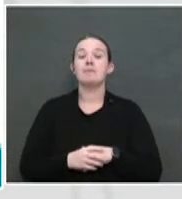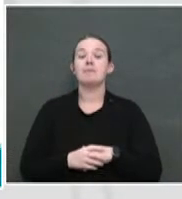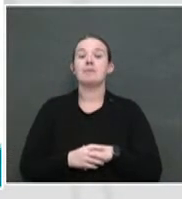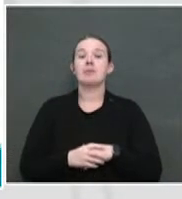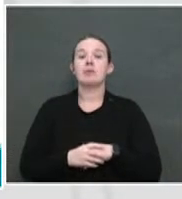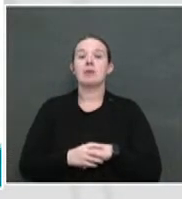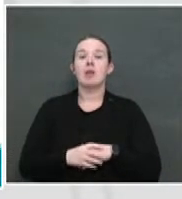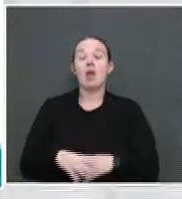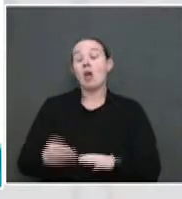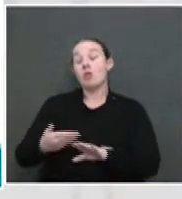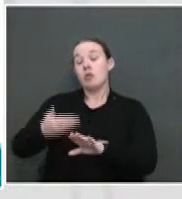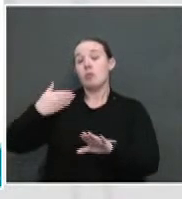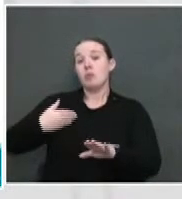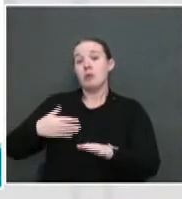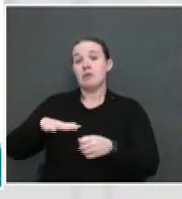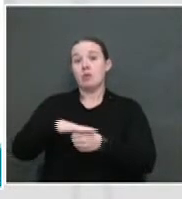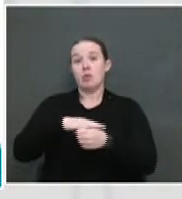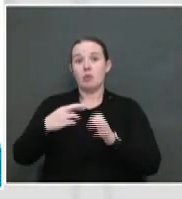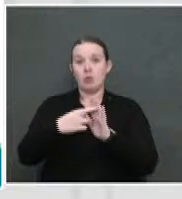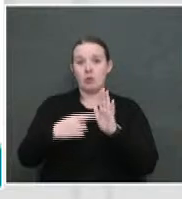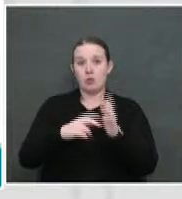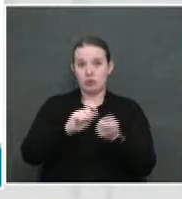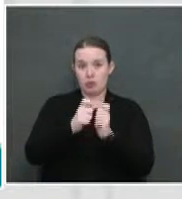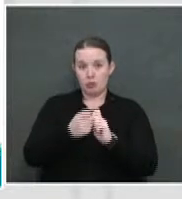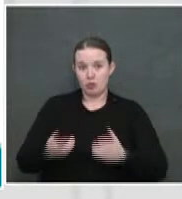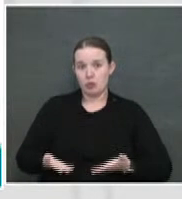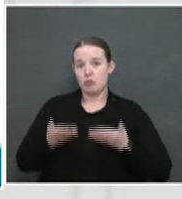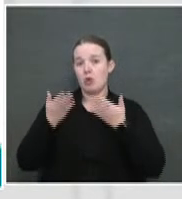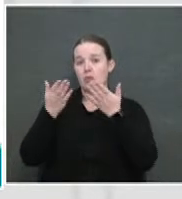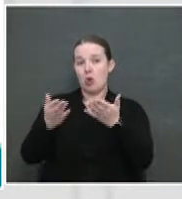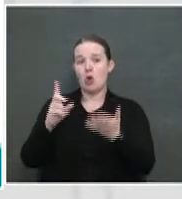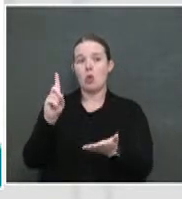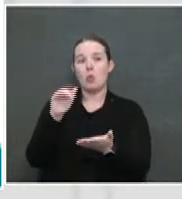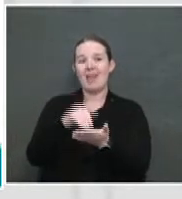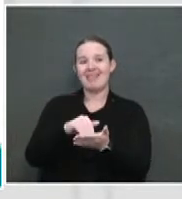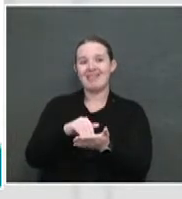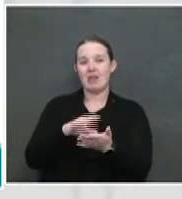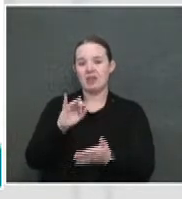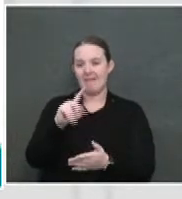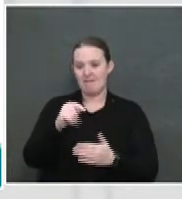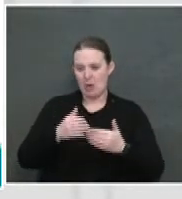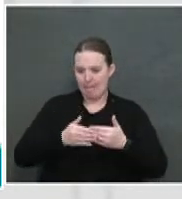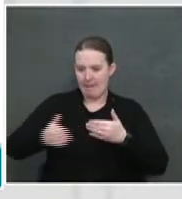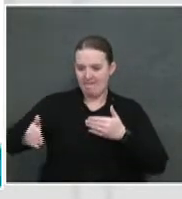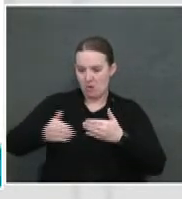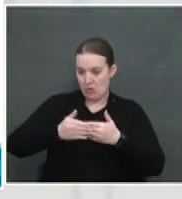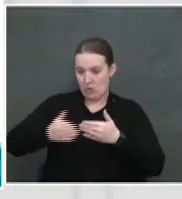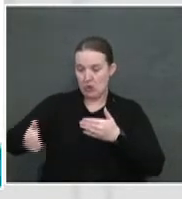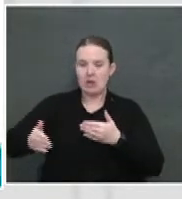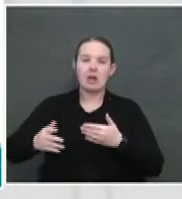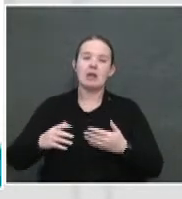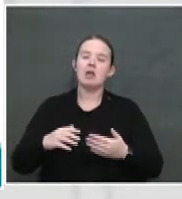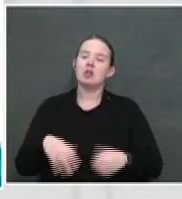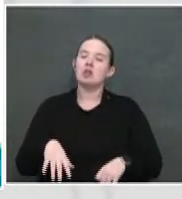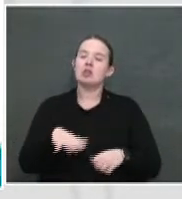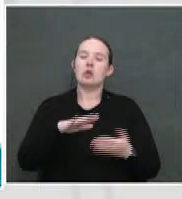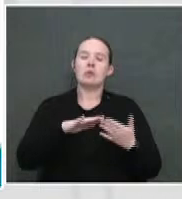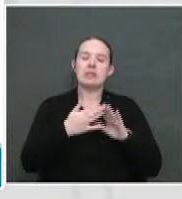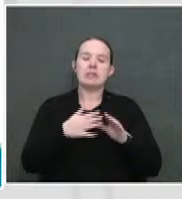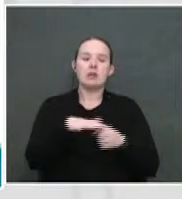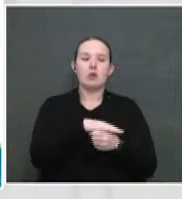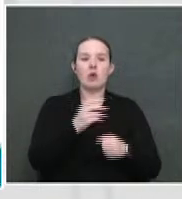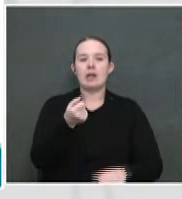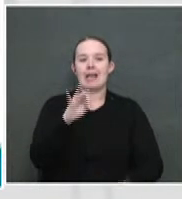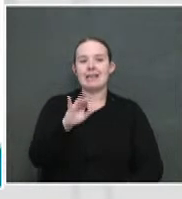There is also the previous ordinance change that was proposed, which is the 1,000-foot buffer. This would require an amendment to City Code